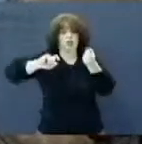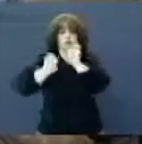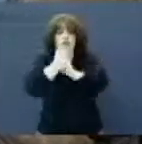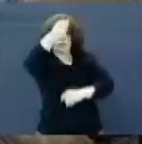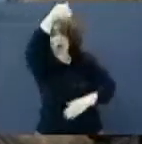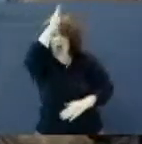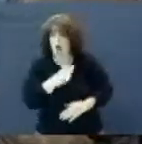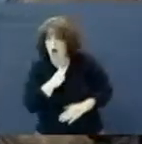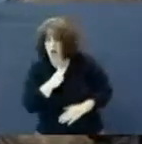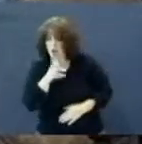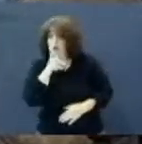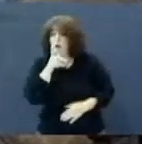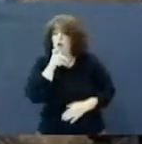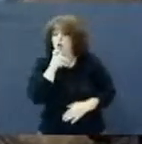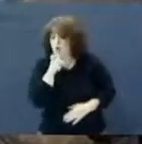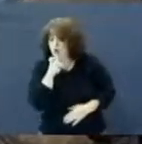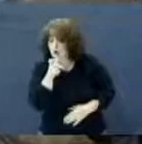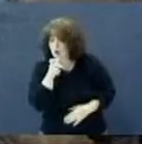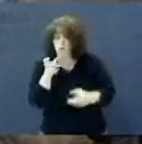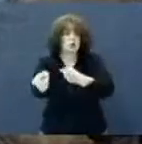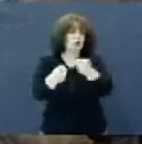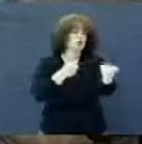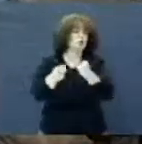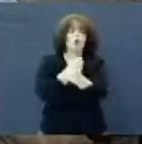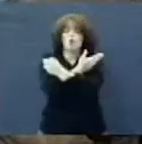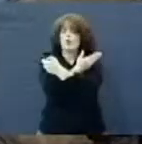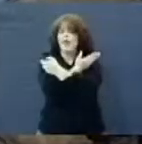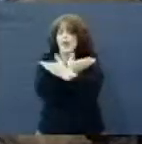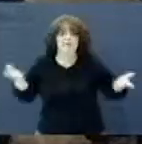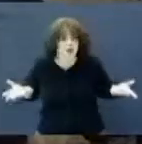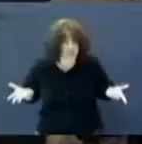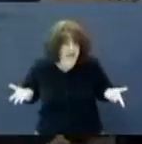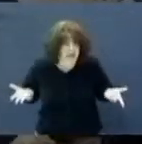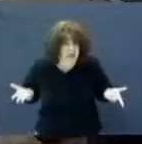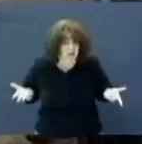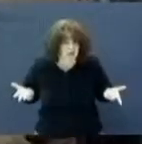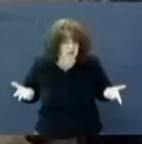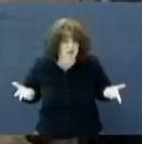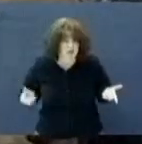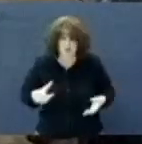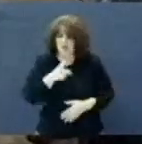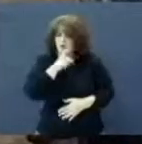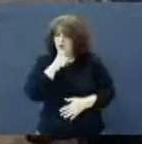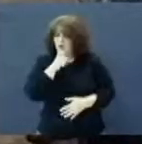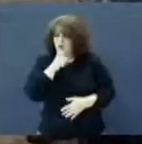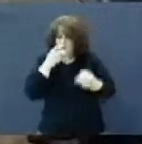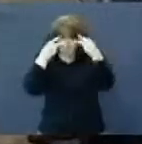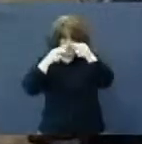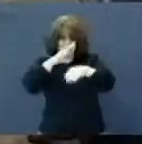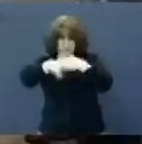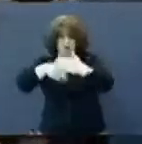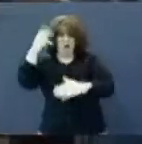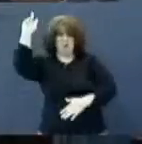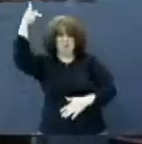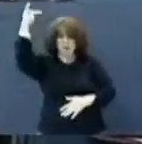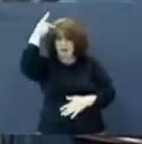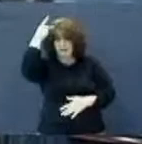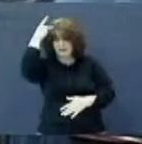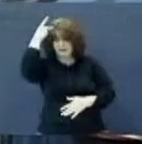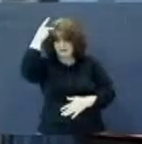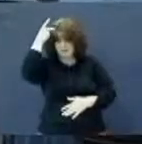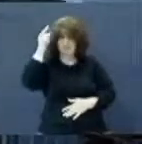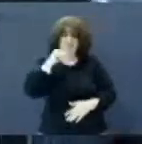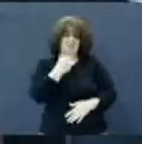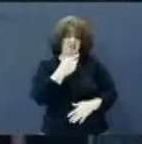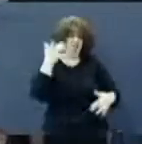is over it all, who's in control of it all. How many of you been watching all this politics about right now, and you're saying, I'm about half